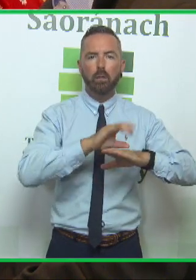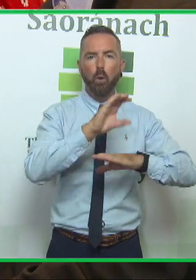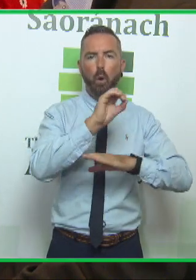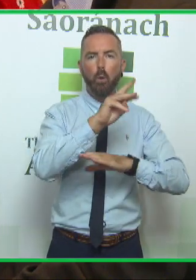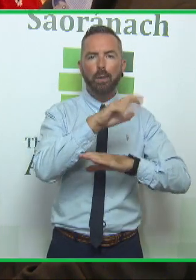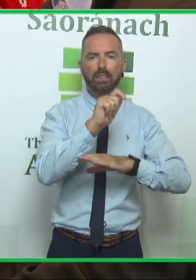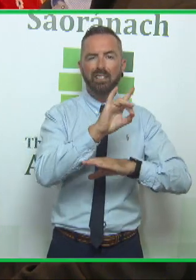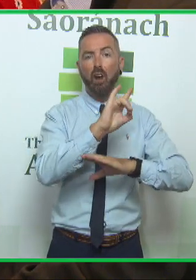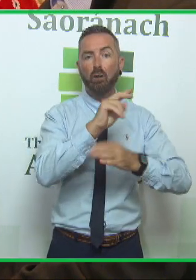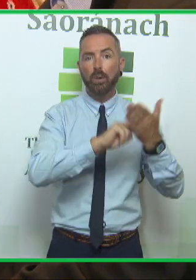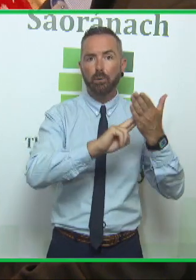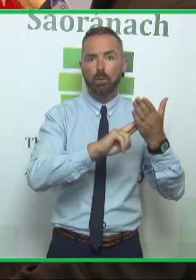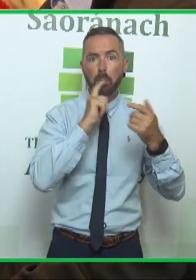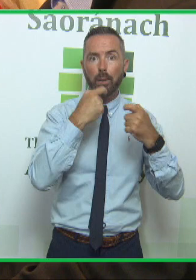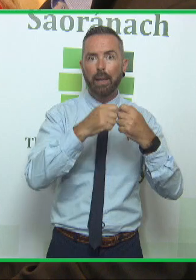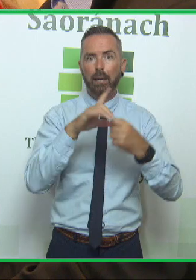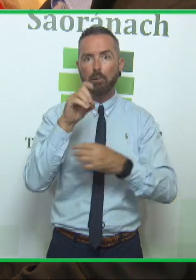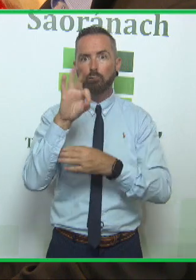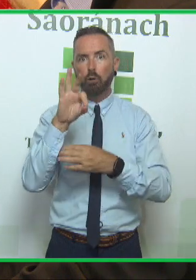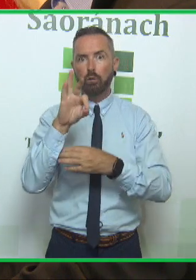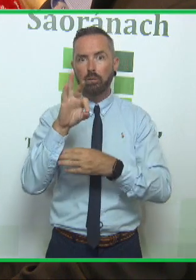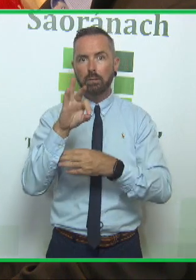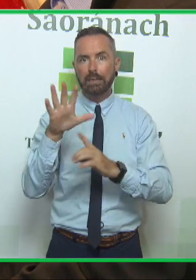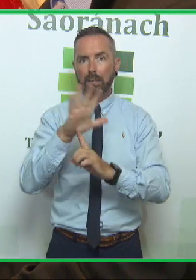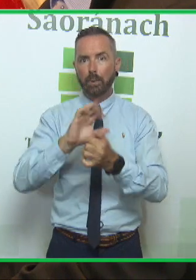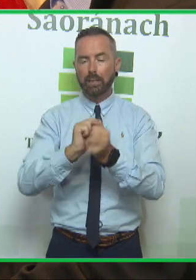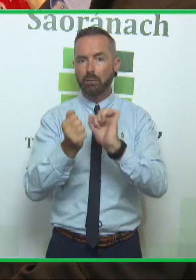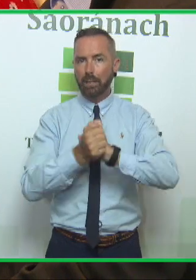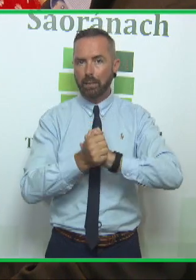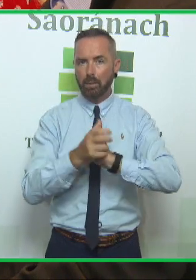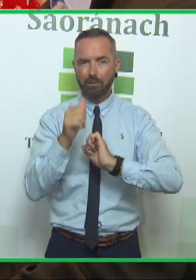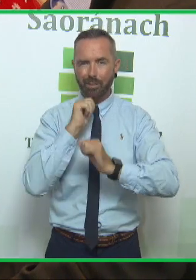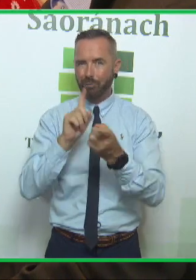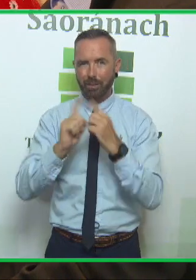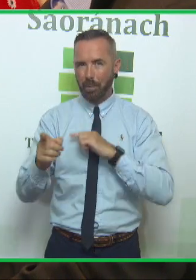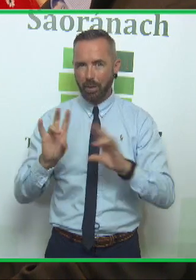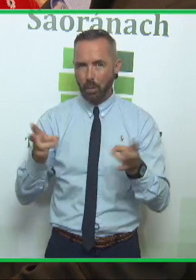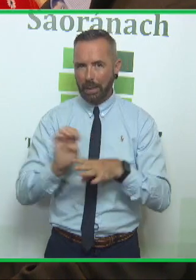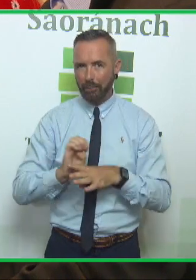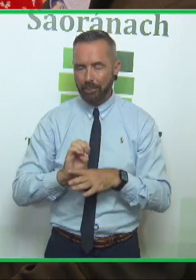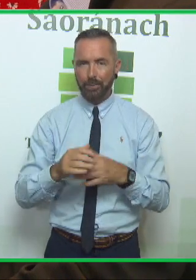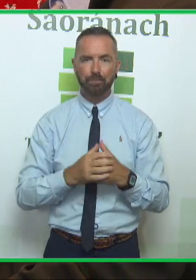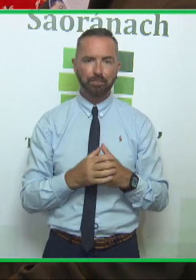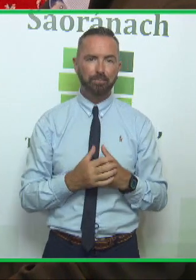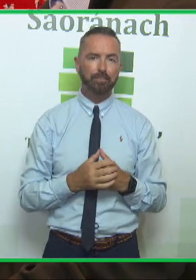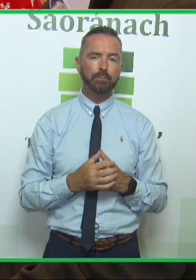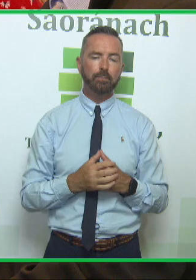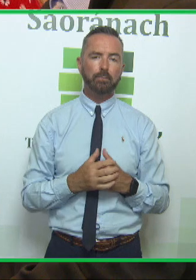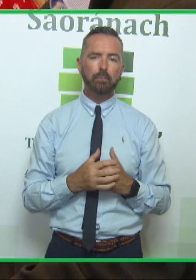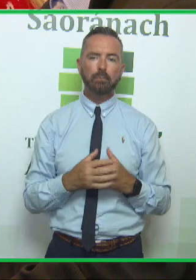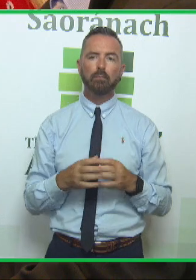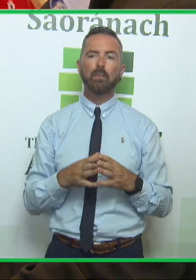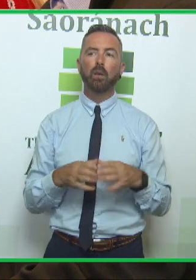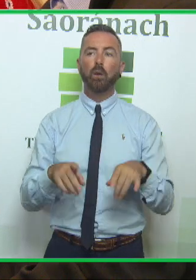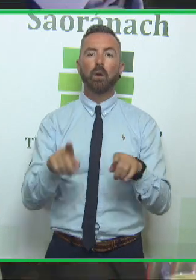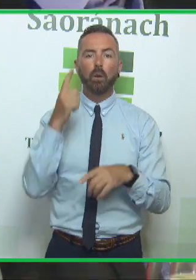the different drugs, the drug landscape changed, we weren't responsive to it. And certainly, and we would see this